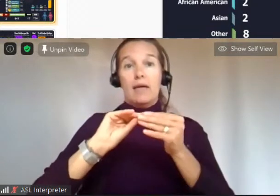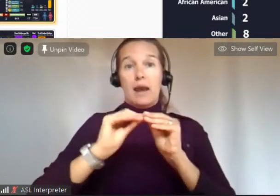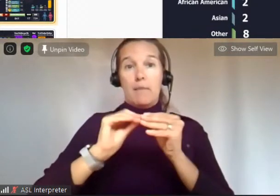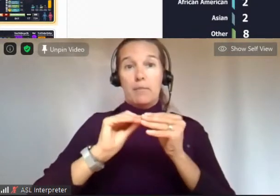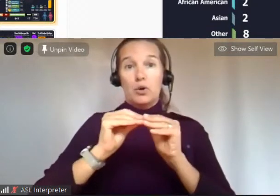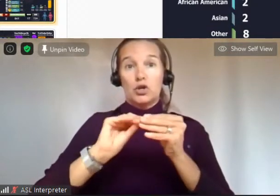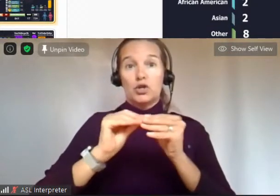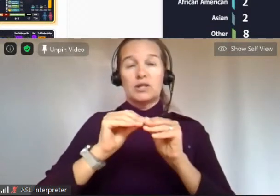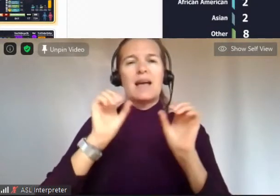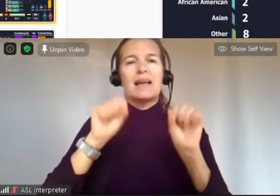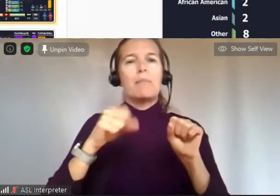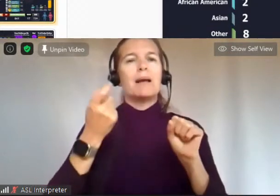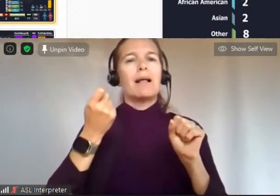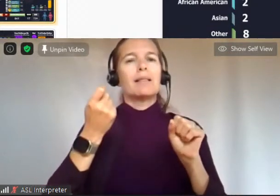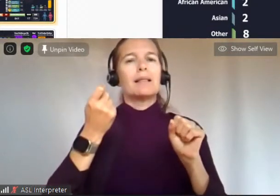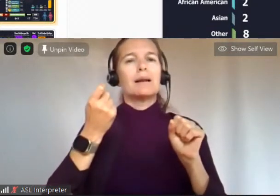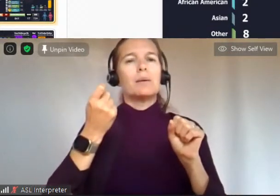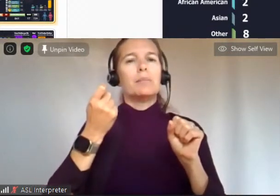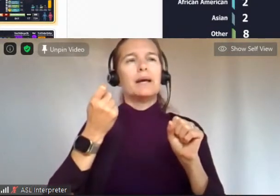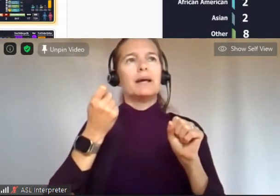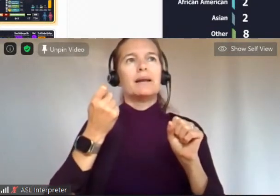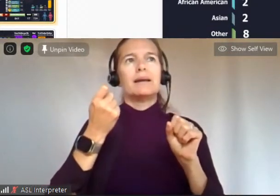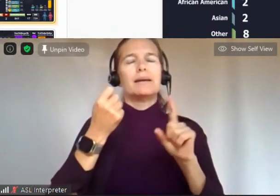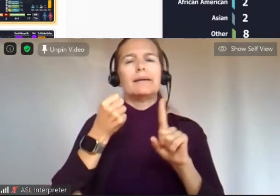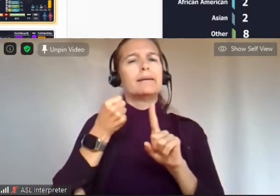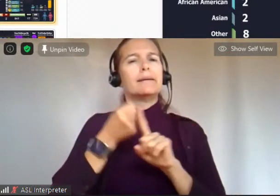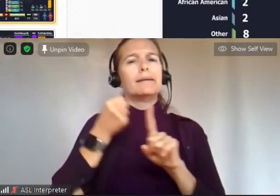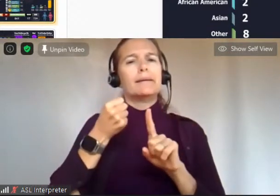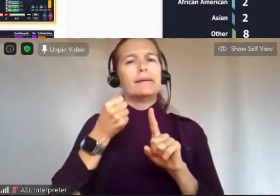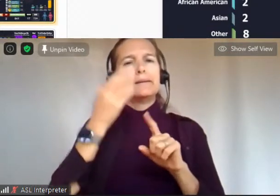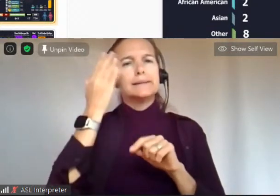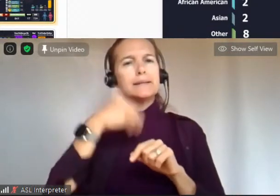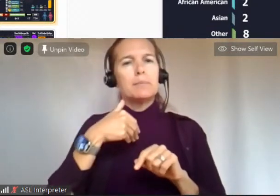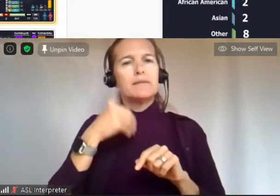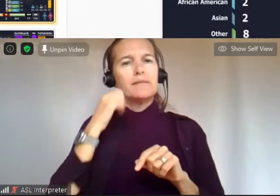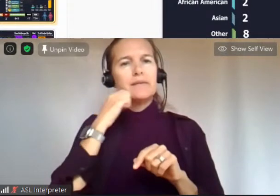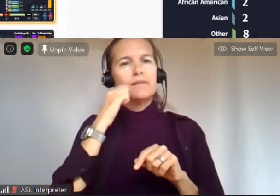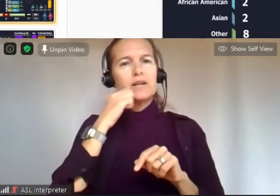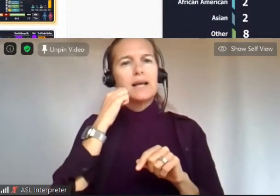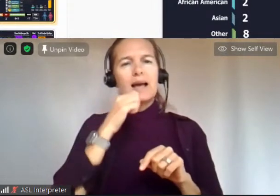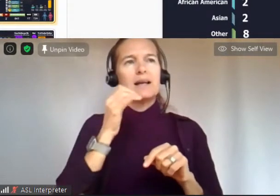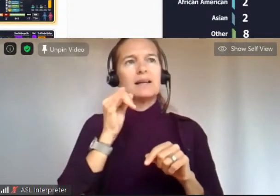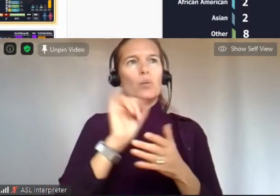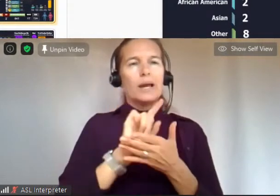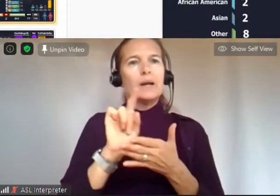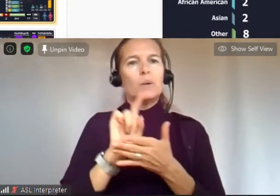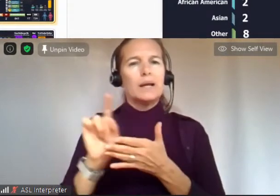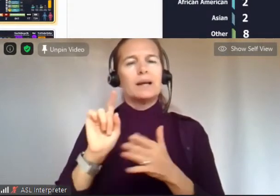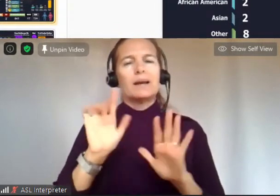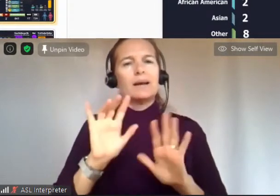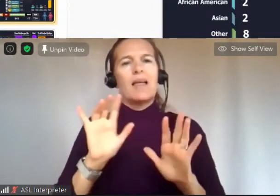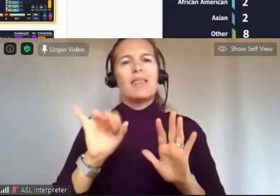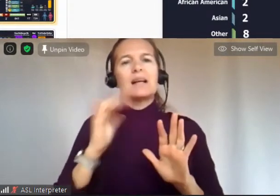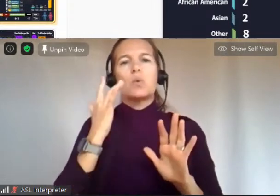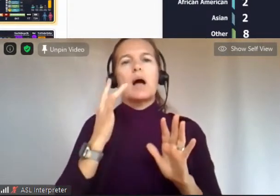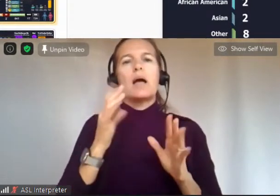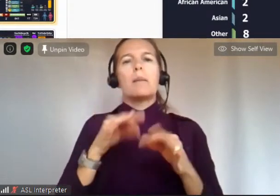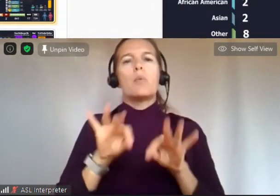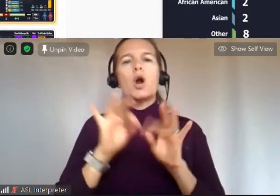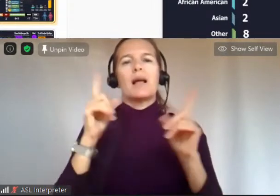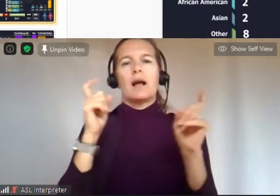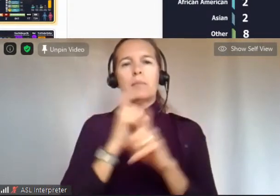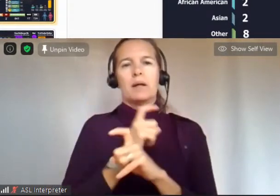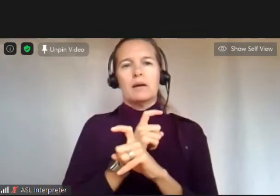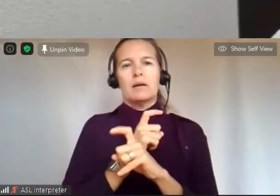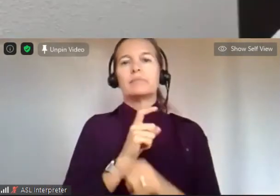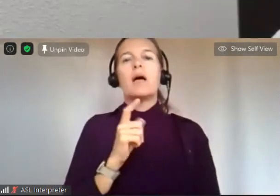be very deceptive day-to-day or even week-to-week. That's where these complex calculations are recommended.